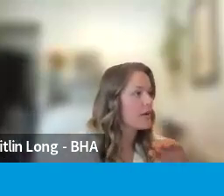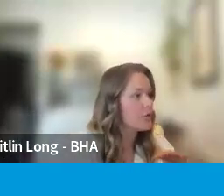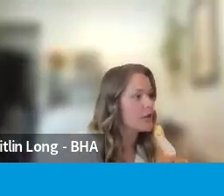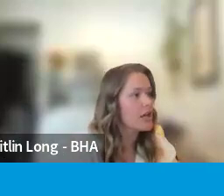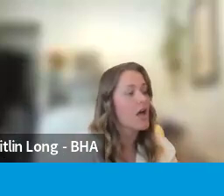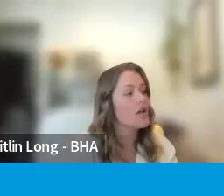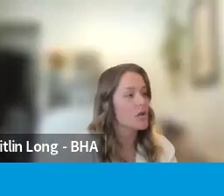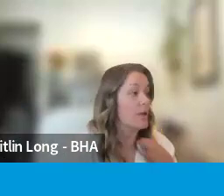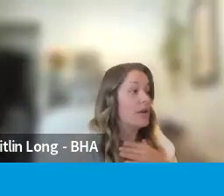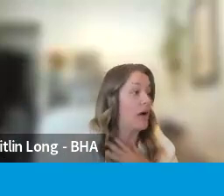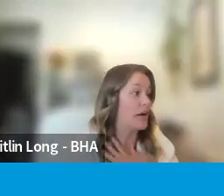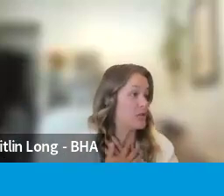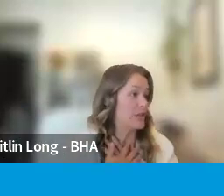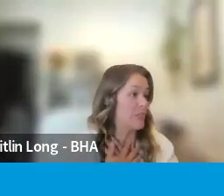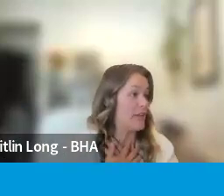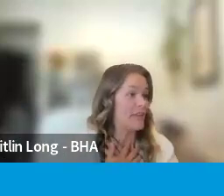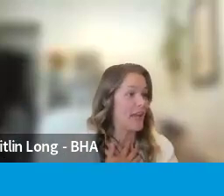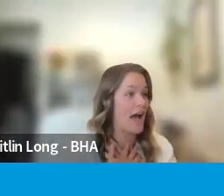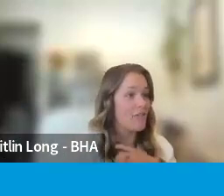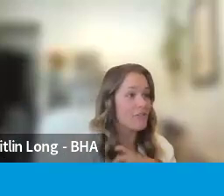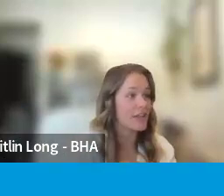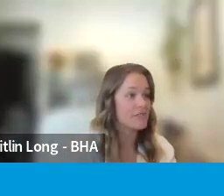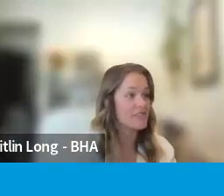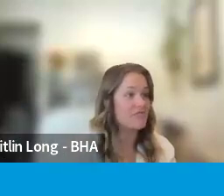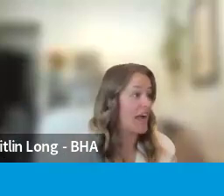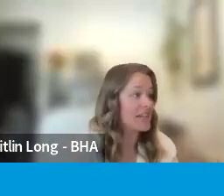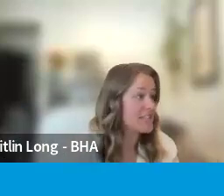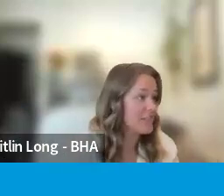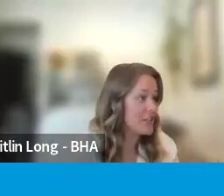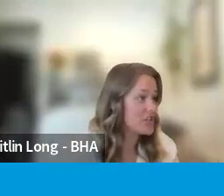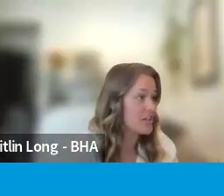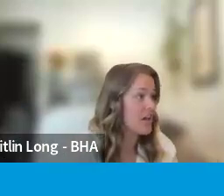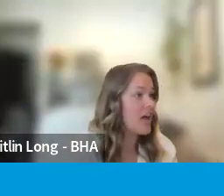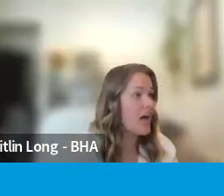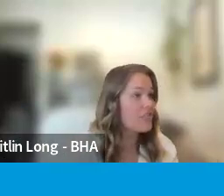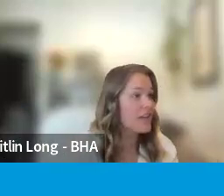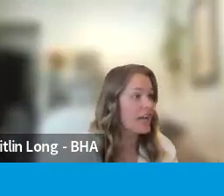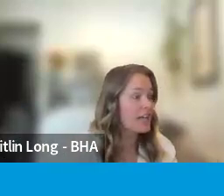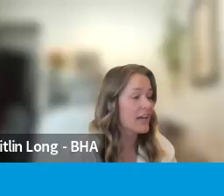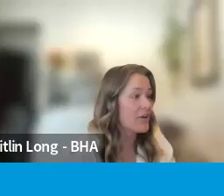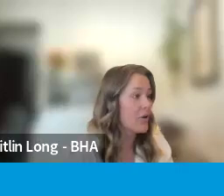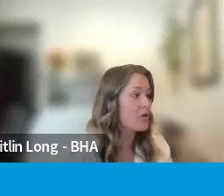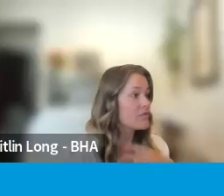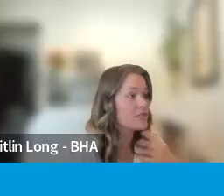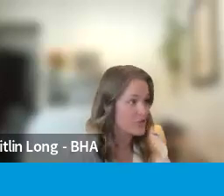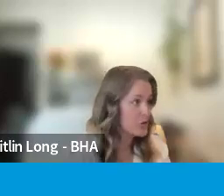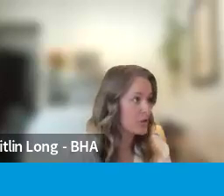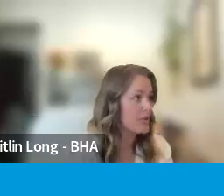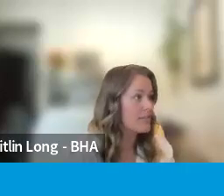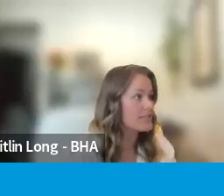notes that had been uploaded. So we don't actually, I think, have like a defined definition of guide. I